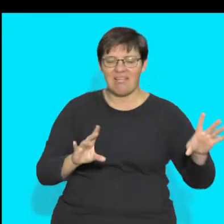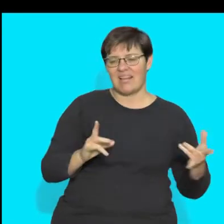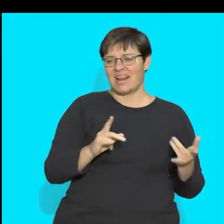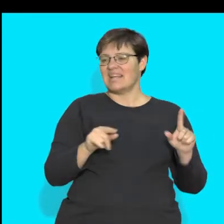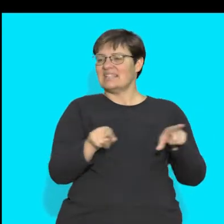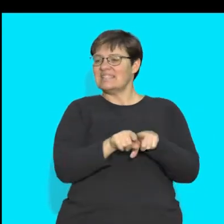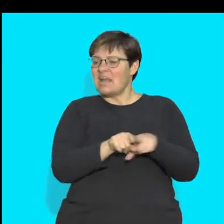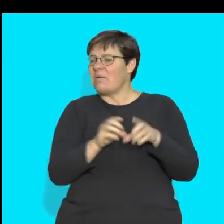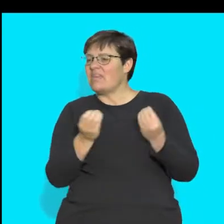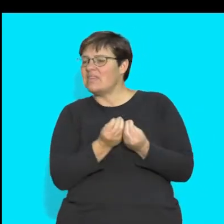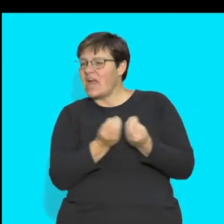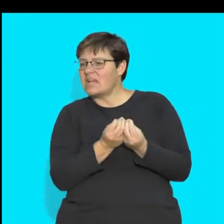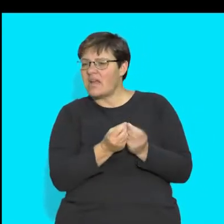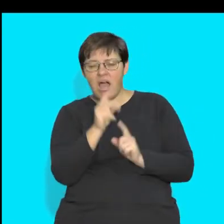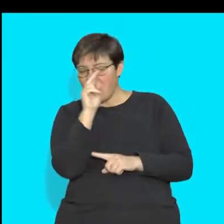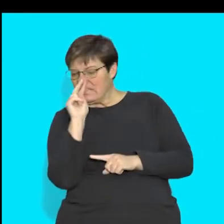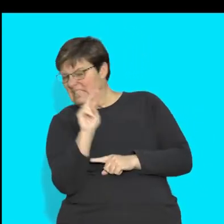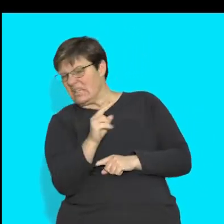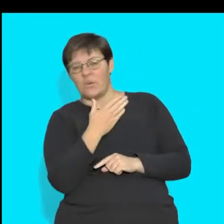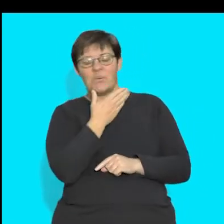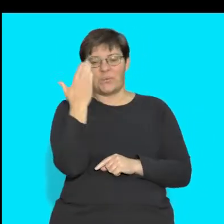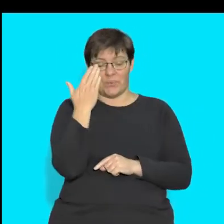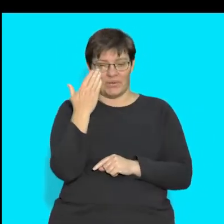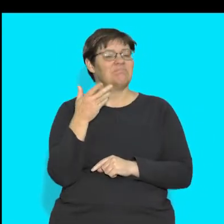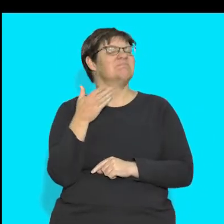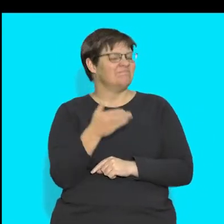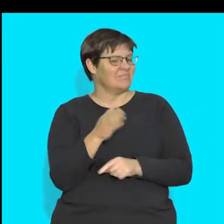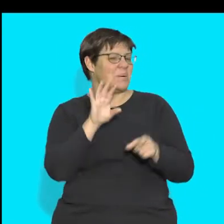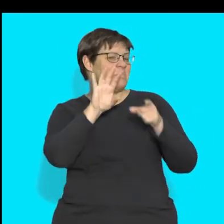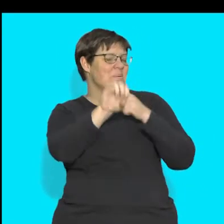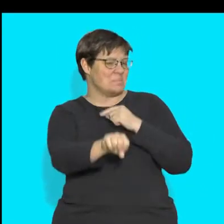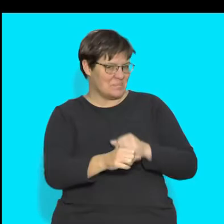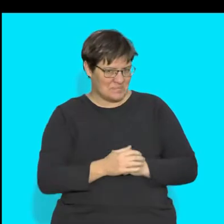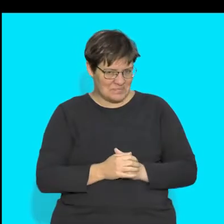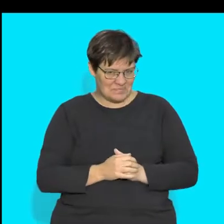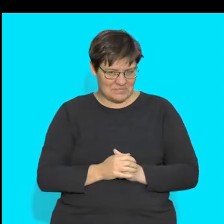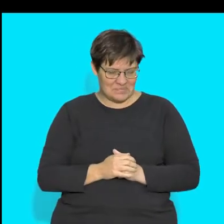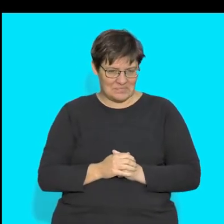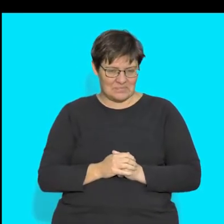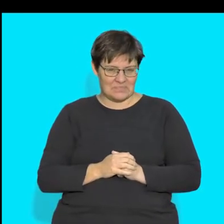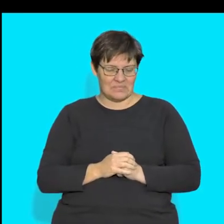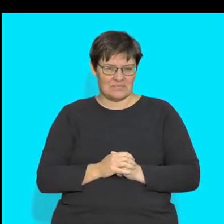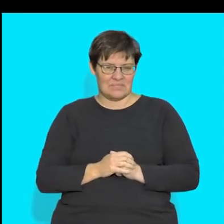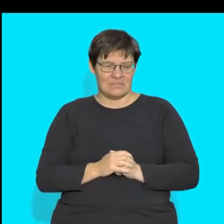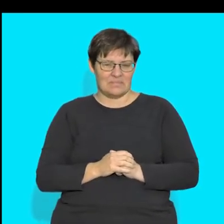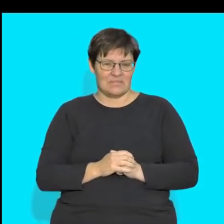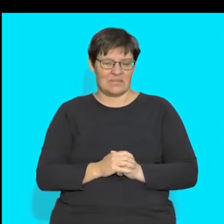animals. And there's even stuff that we can't even see, that we're going to consider as